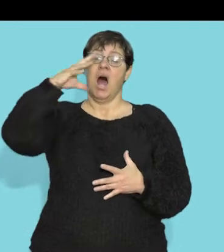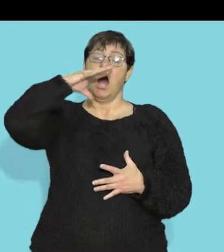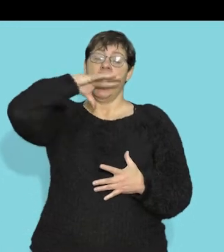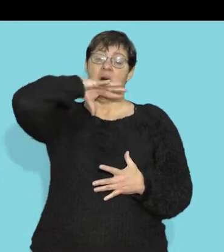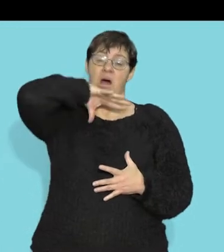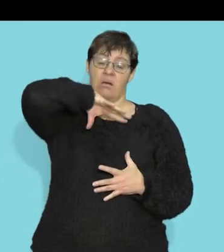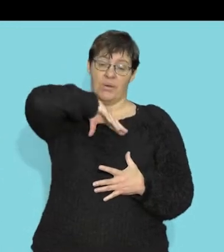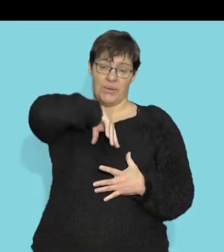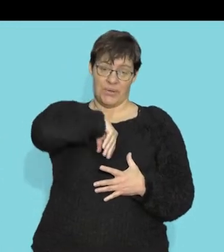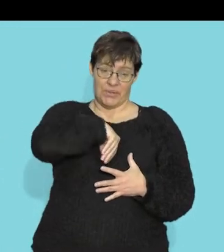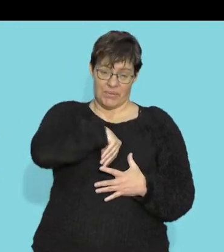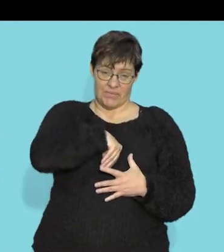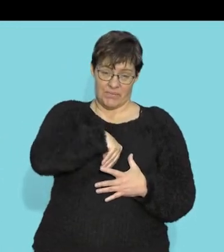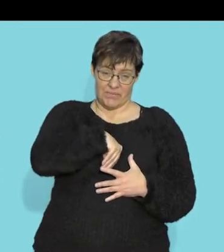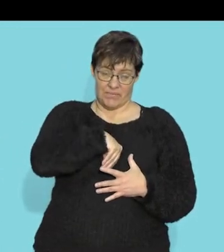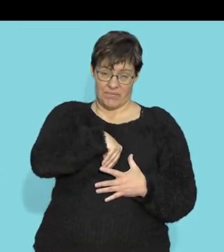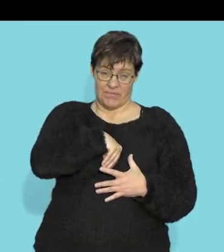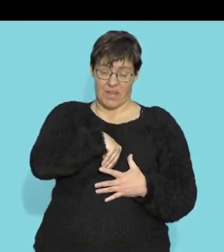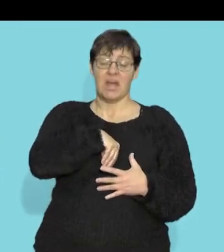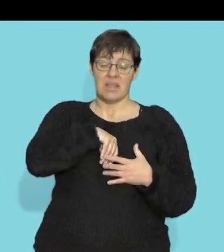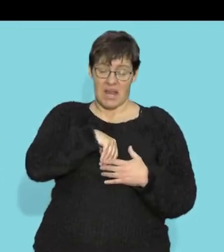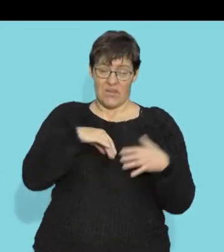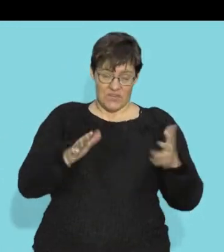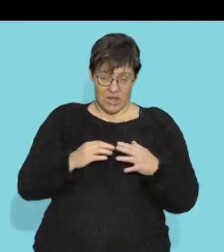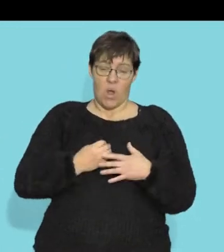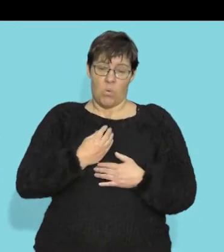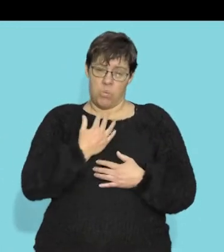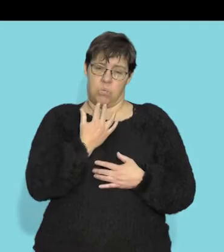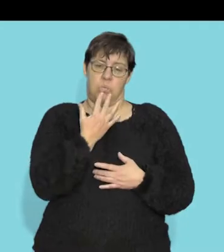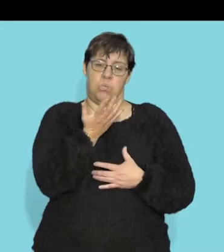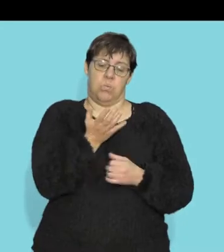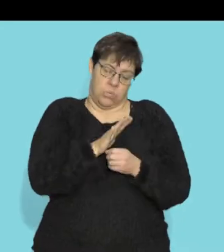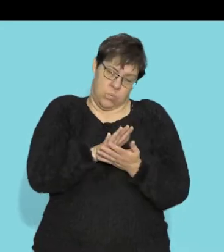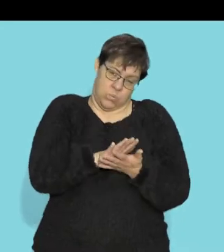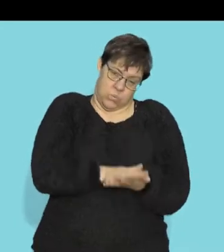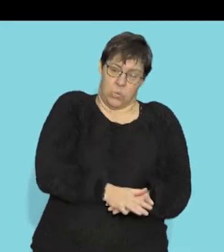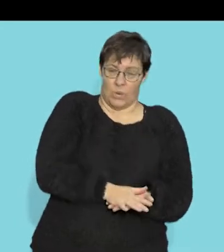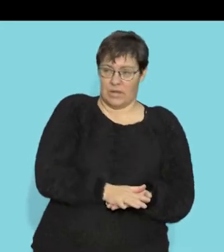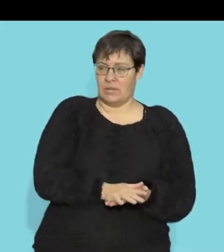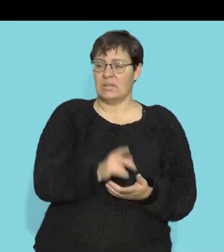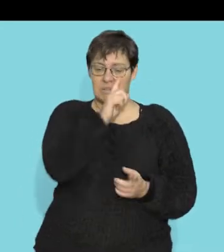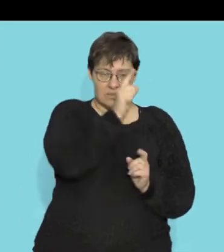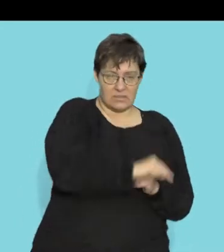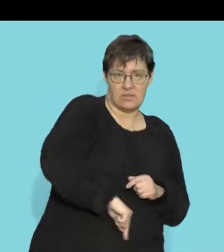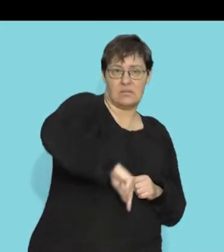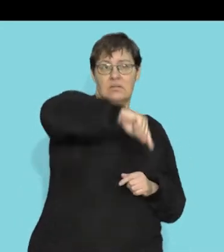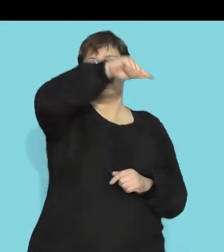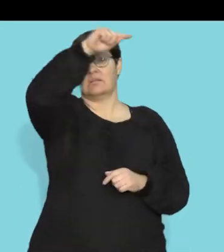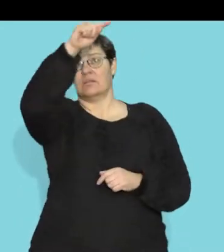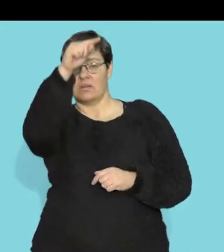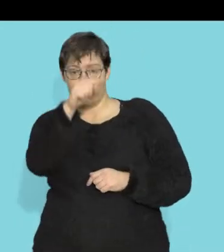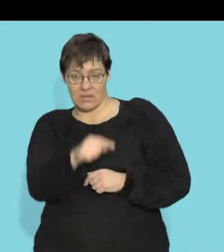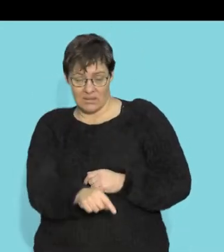huge big breath, and then they ask you to take it out. Now, this curve over here, all